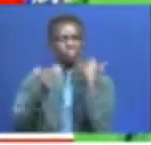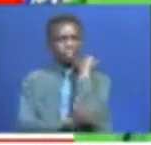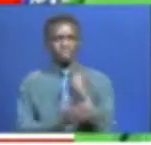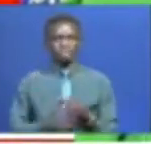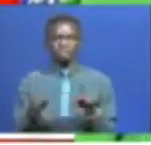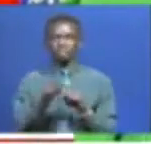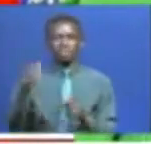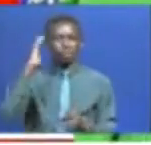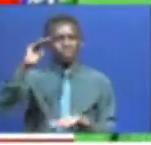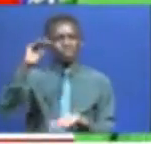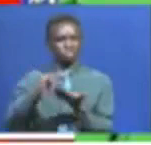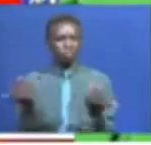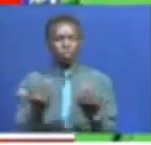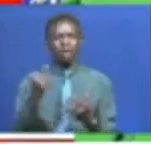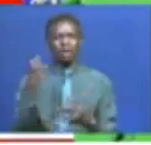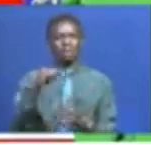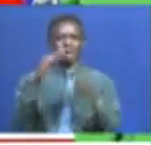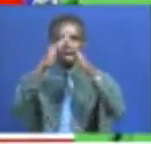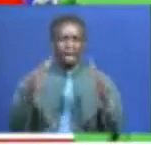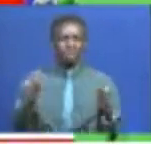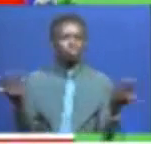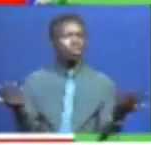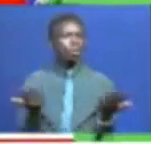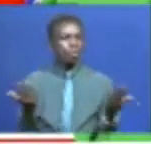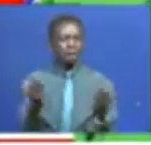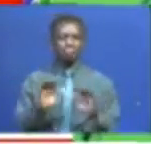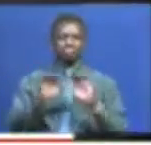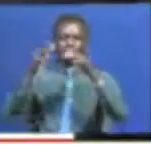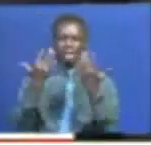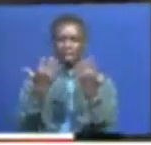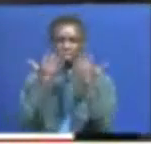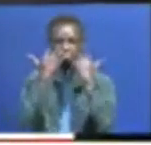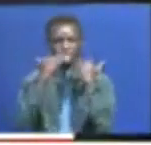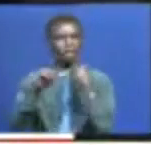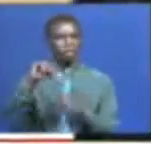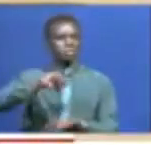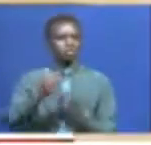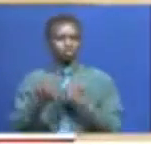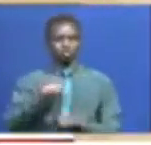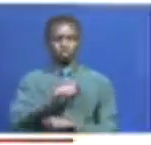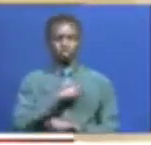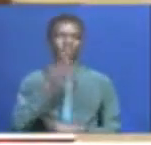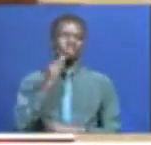reduce the greenhouse gases that we are experiencing lately. Ndusha Mukami for Prime Edition.